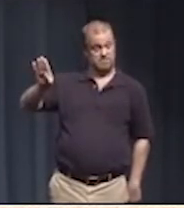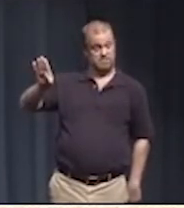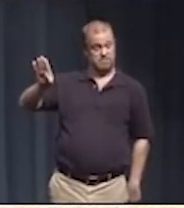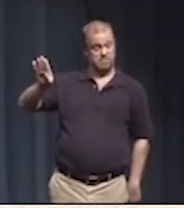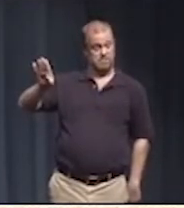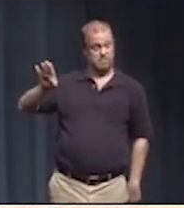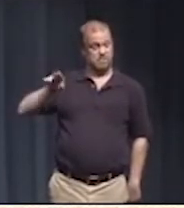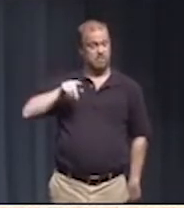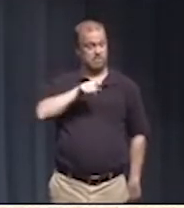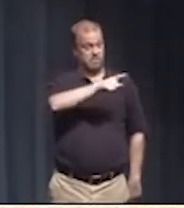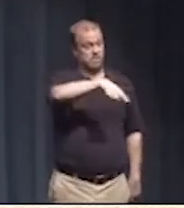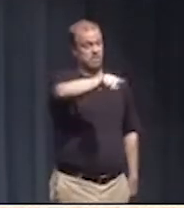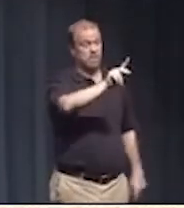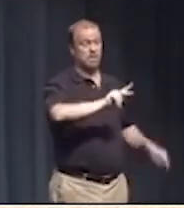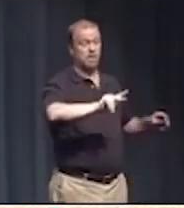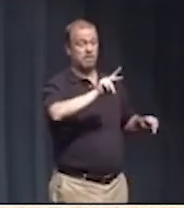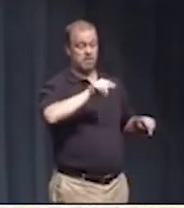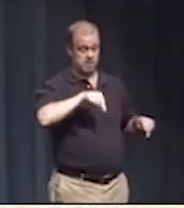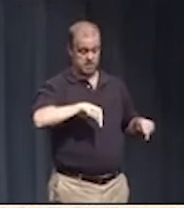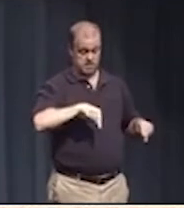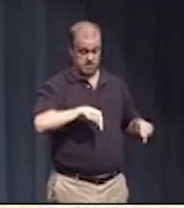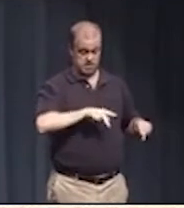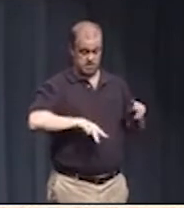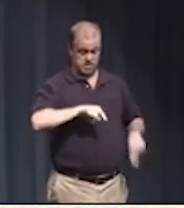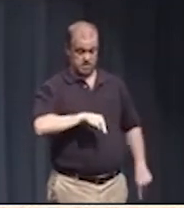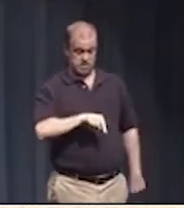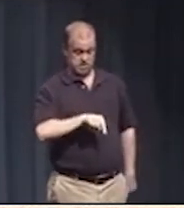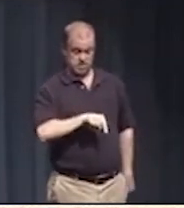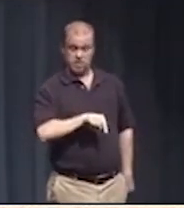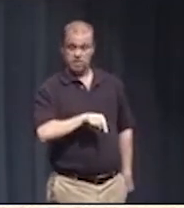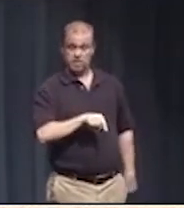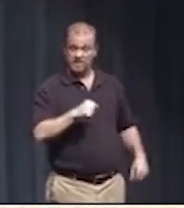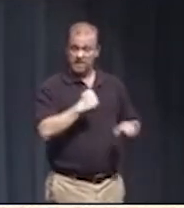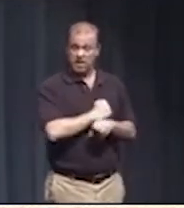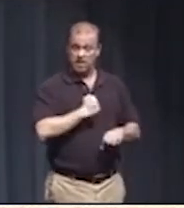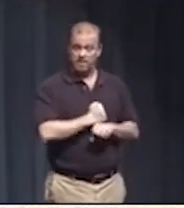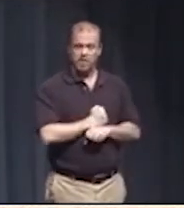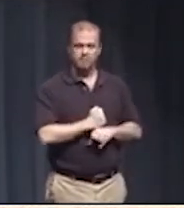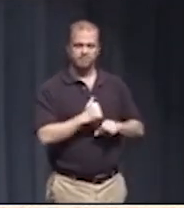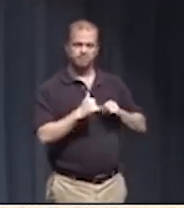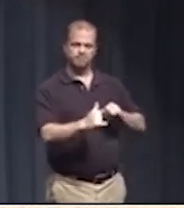those commoners would be his brother. They would be his brothers.